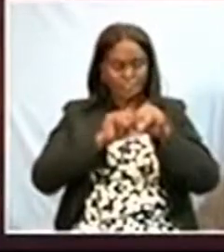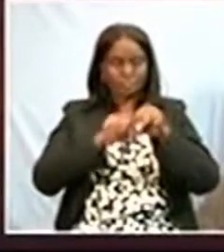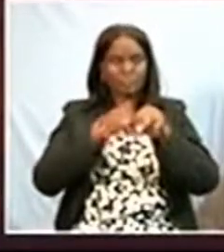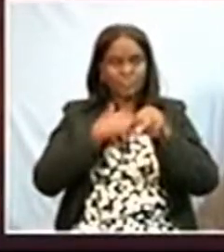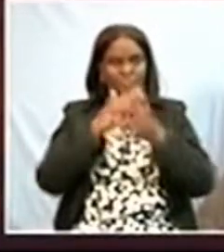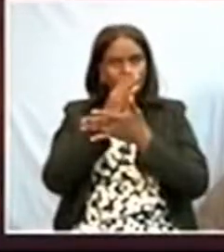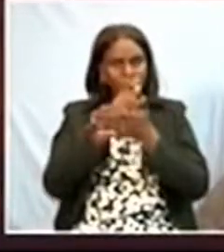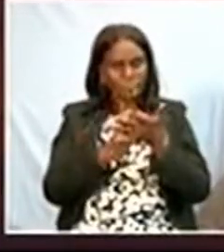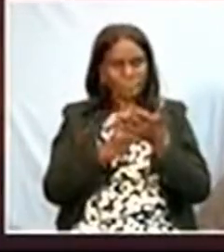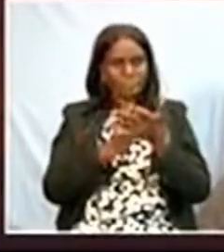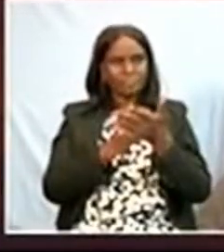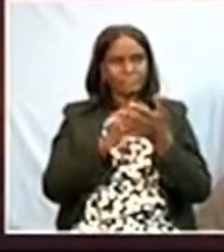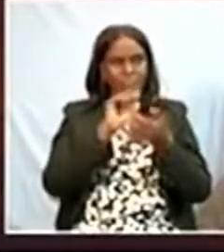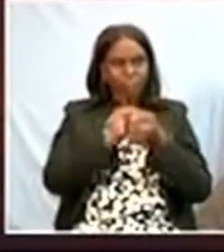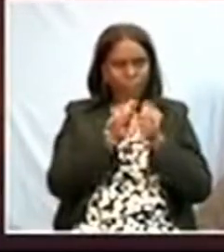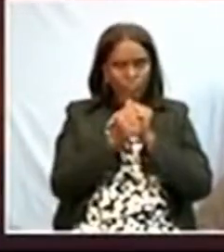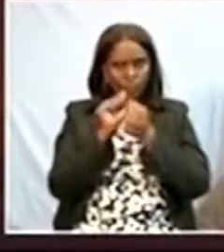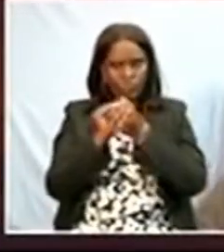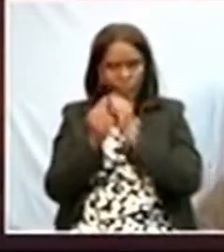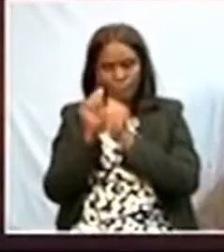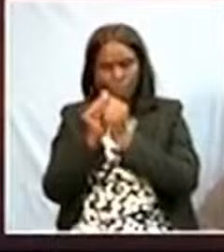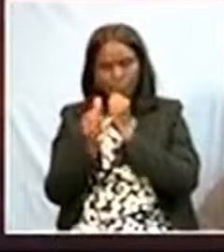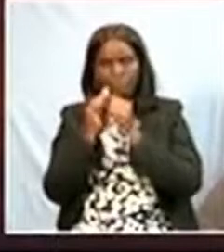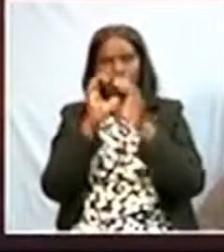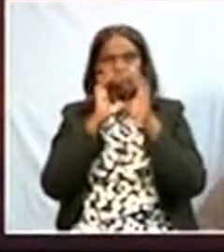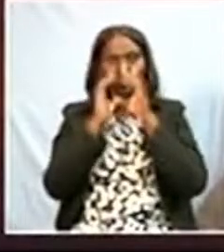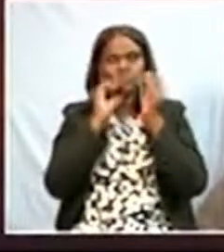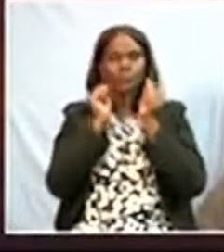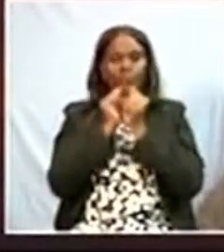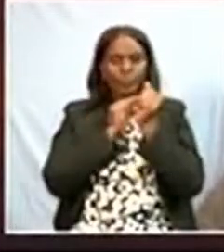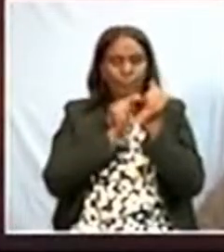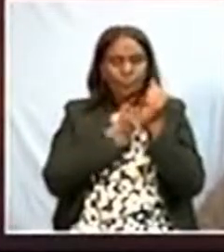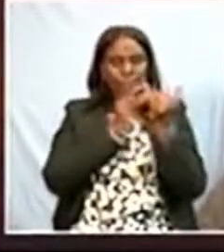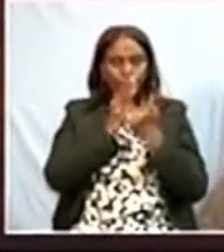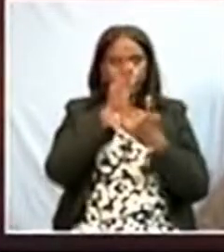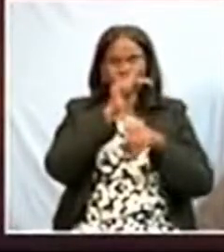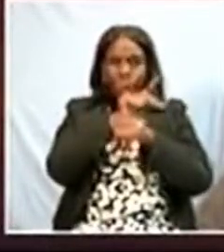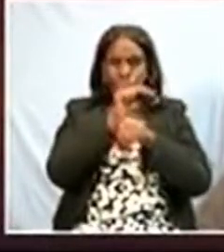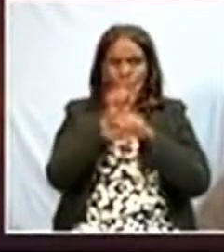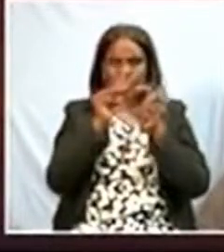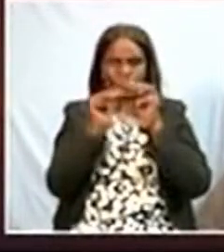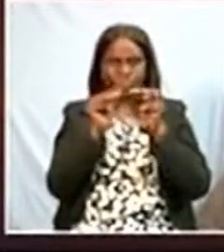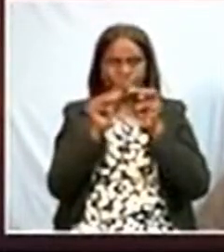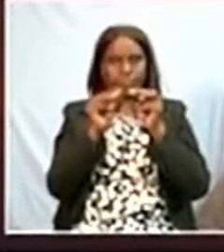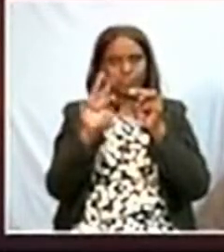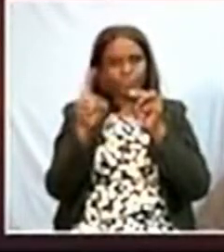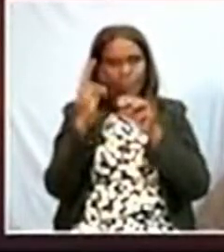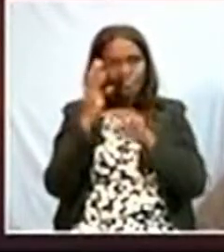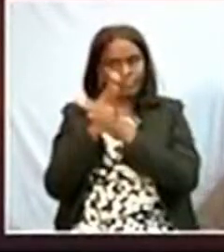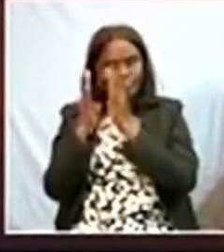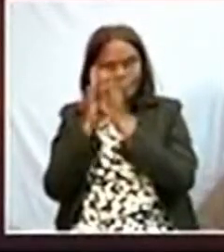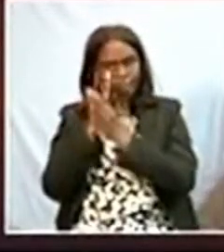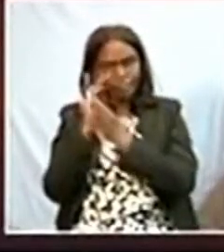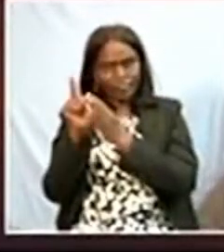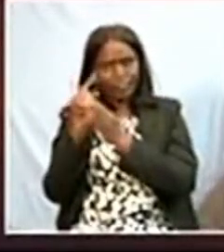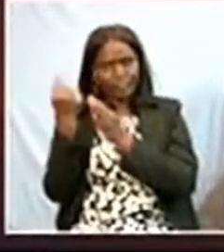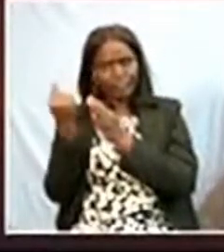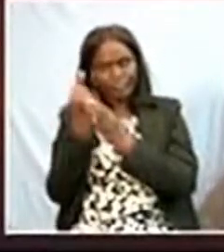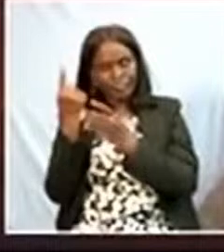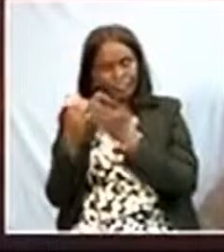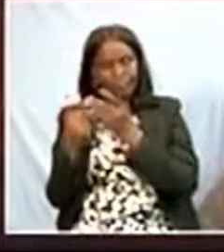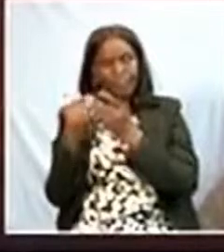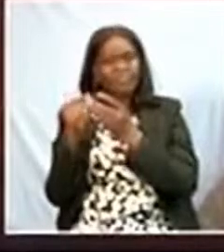were some defects that were communicated to us through the project manager. So the second contract was purely treated